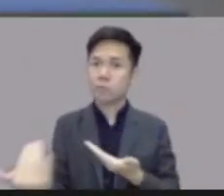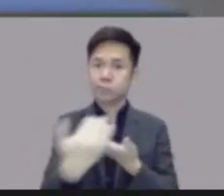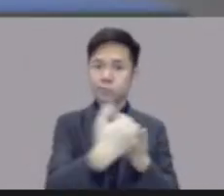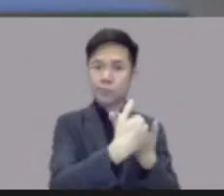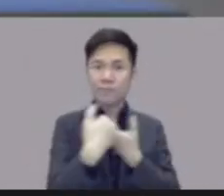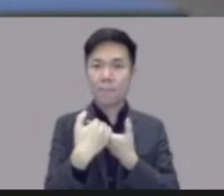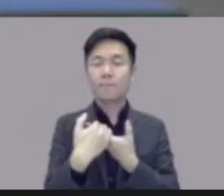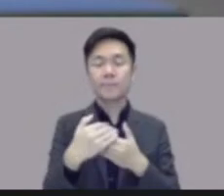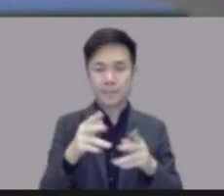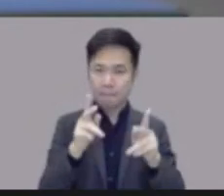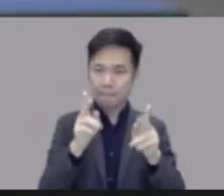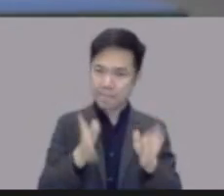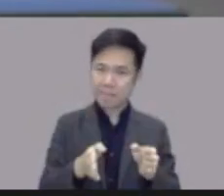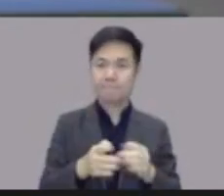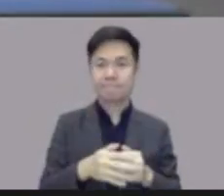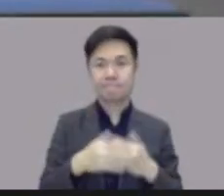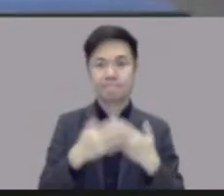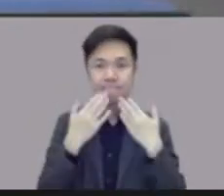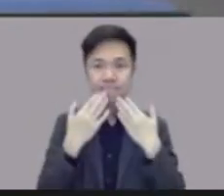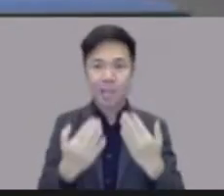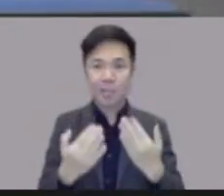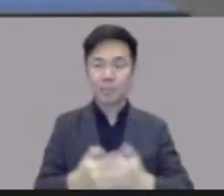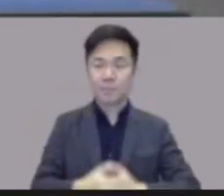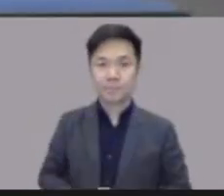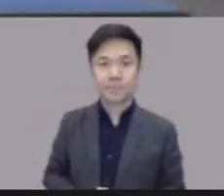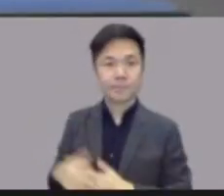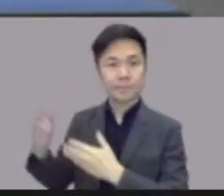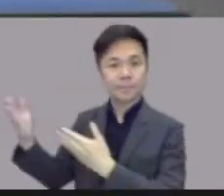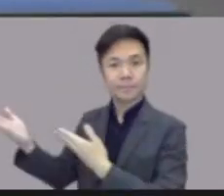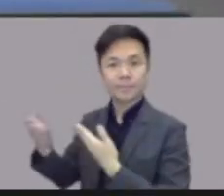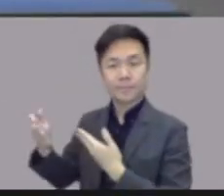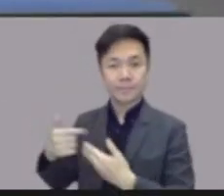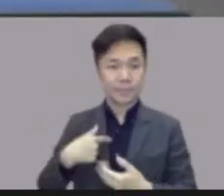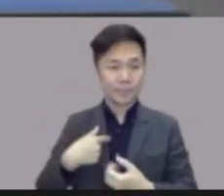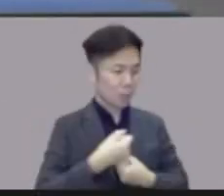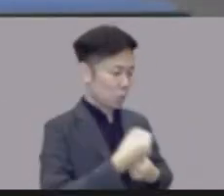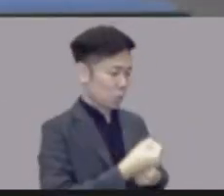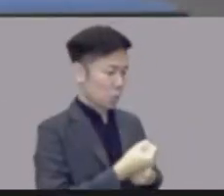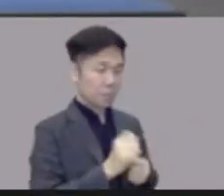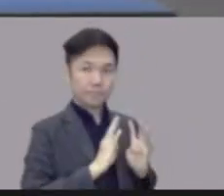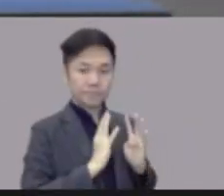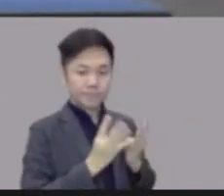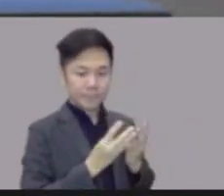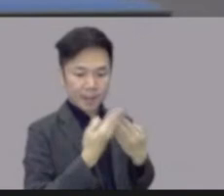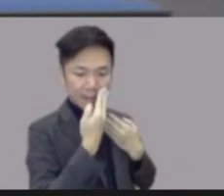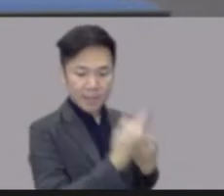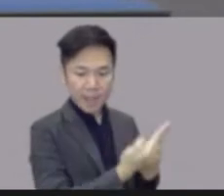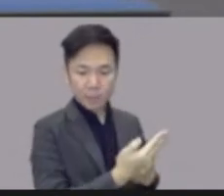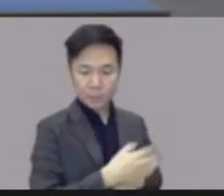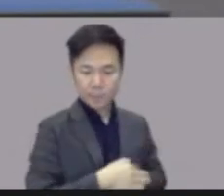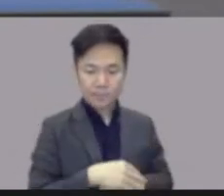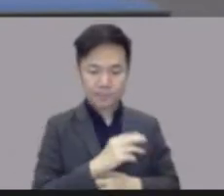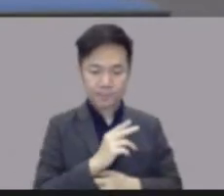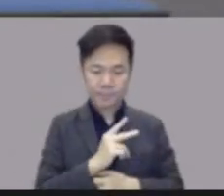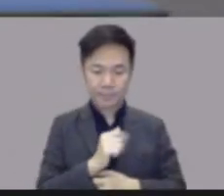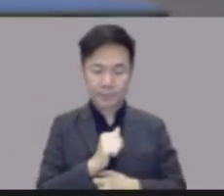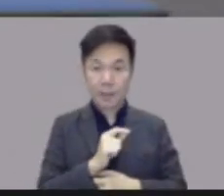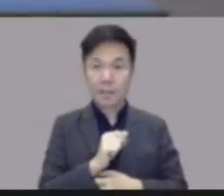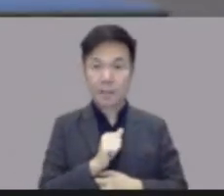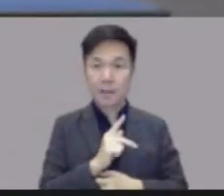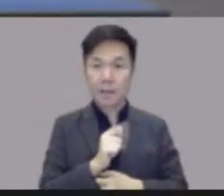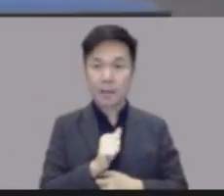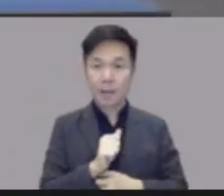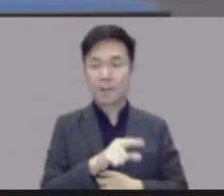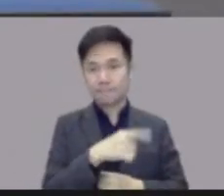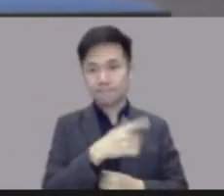on behalf of the committee let me thank you Miss karoka for the insights and recommendations for action